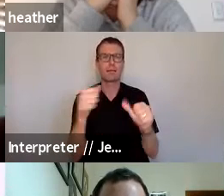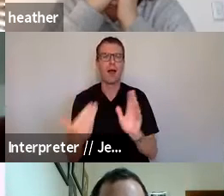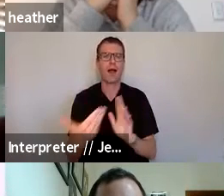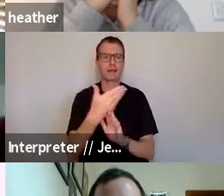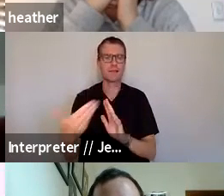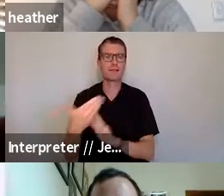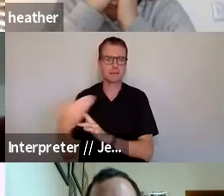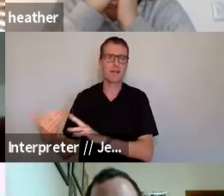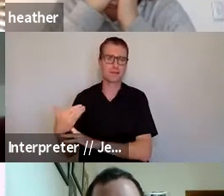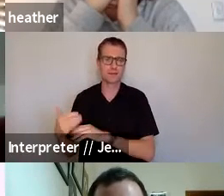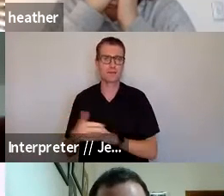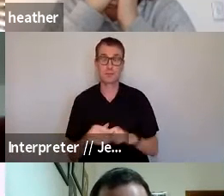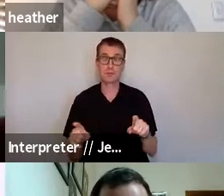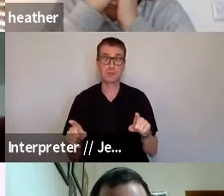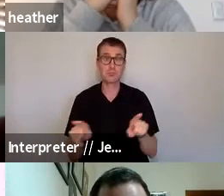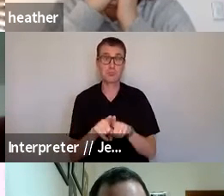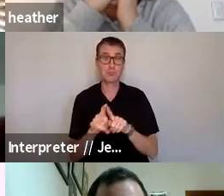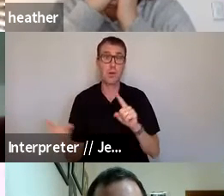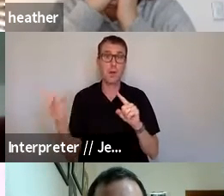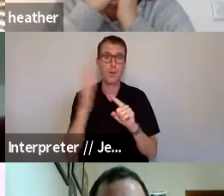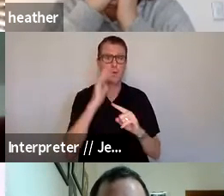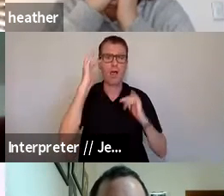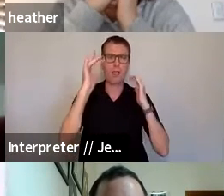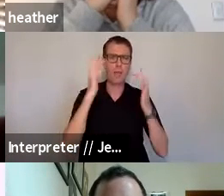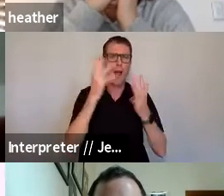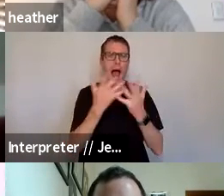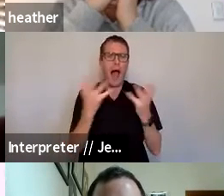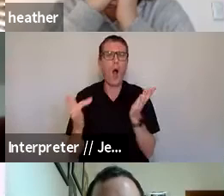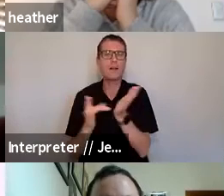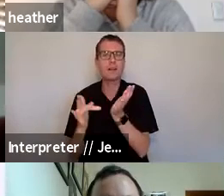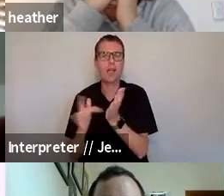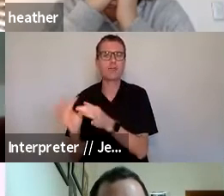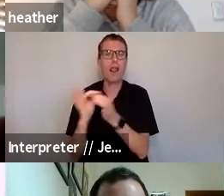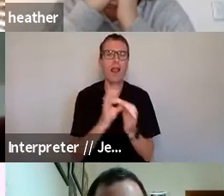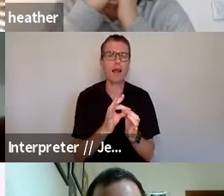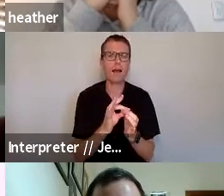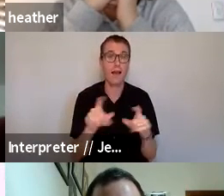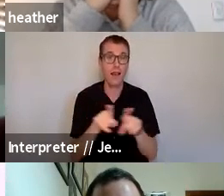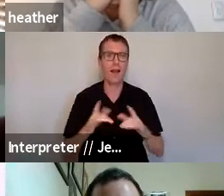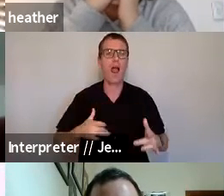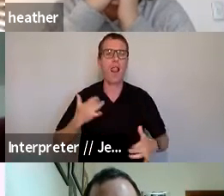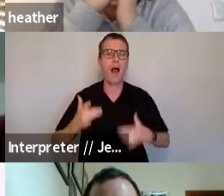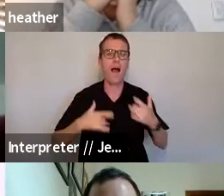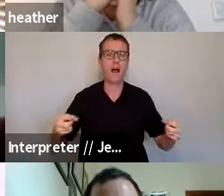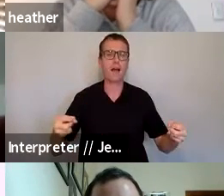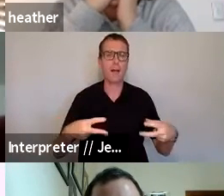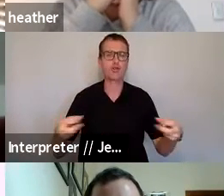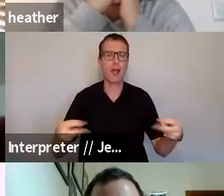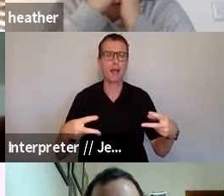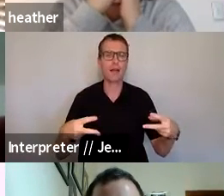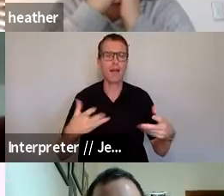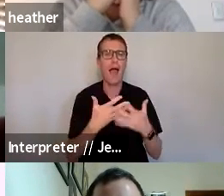where technology goes in terms of live captioning and being able to build those things into live